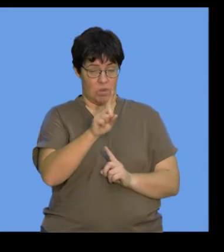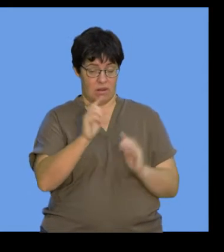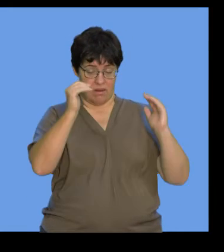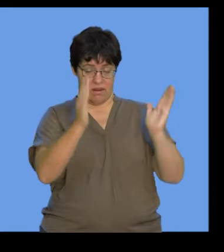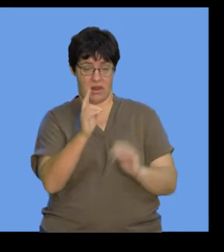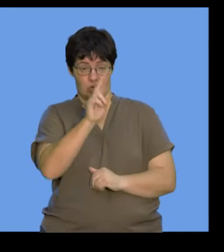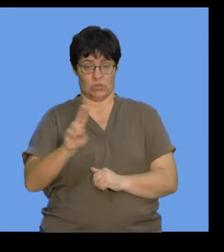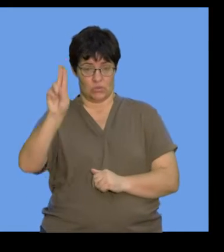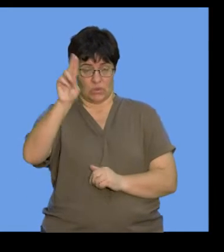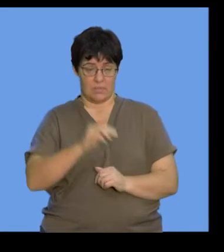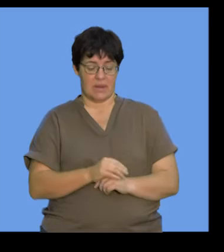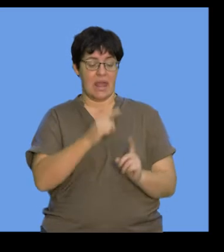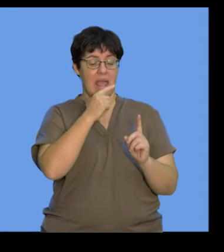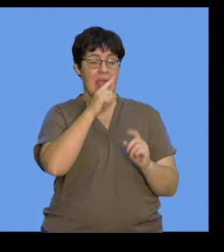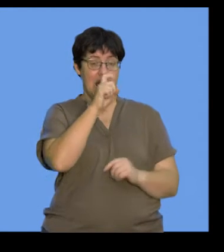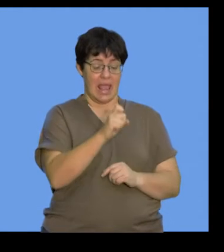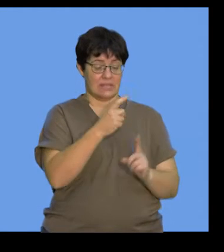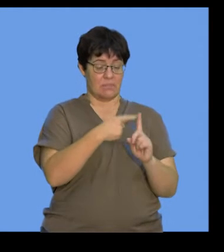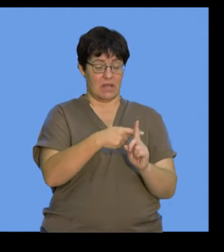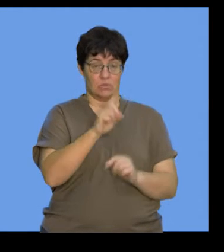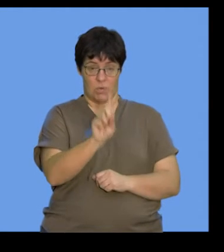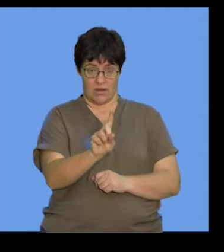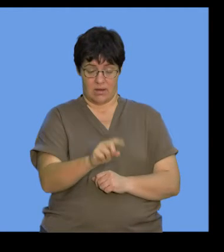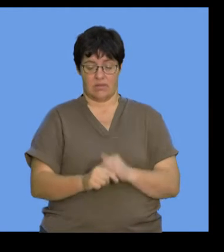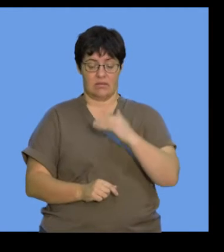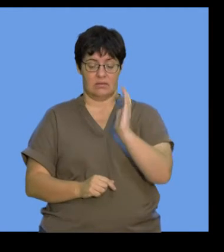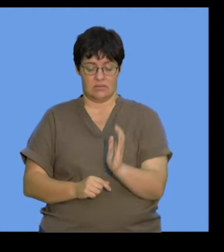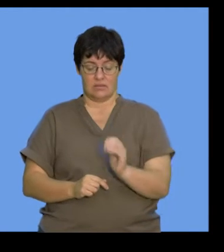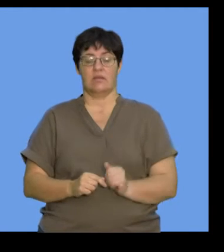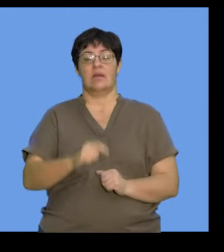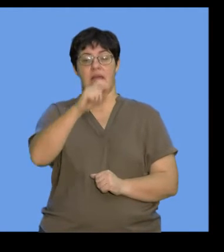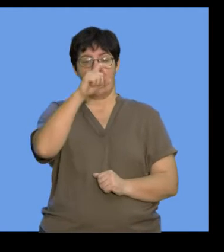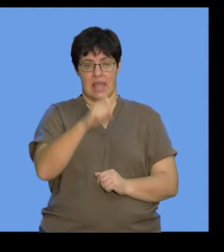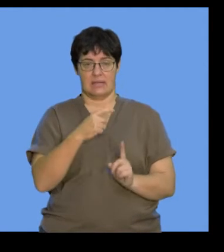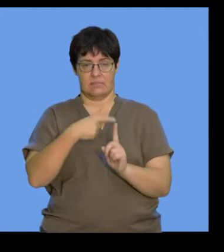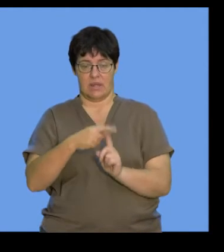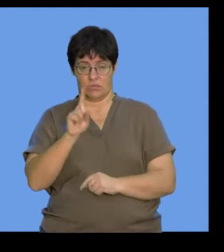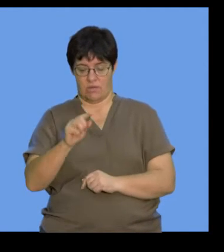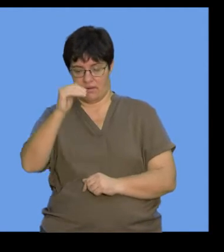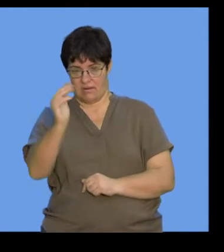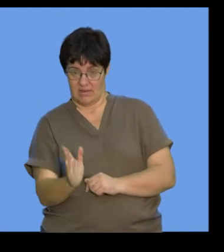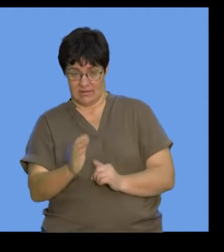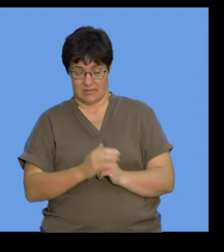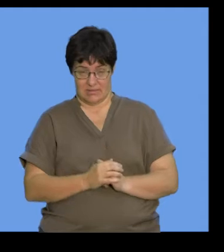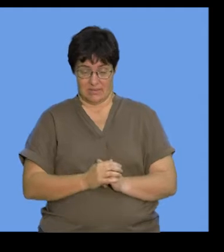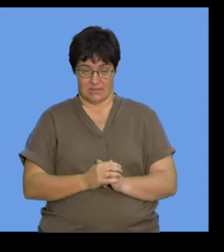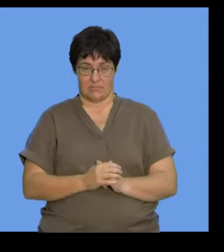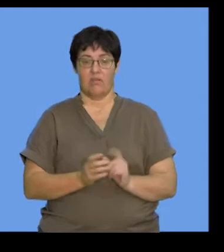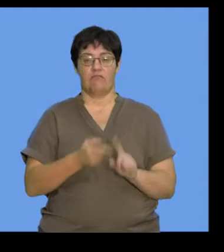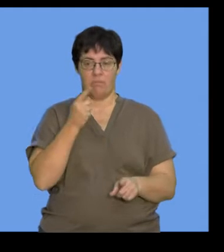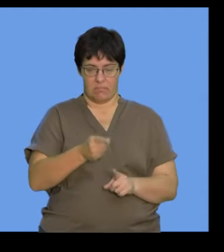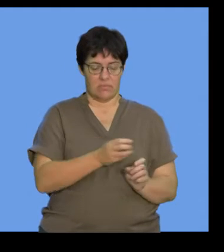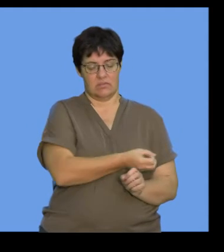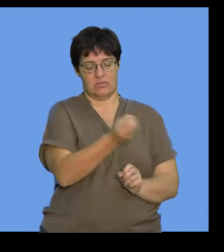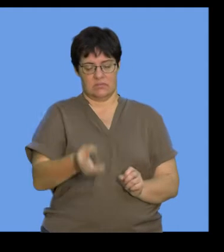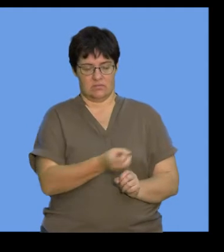1, right? So this becomes x plus 1 into x plus 1. And